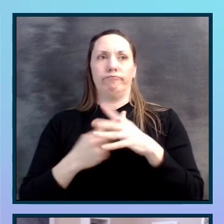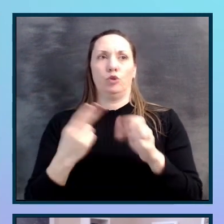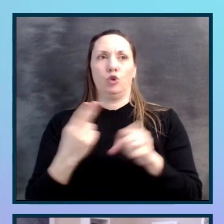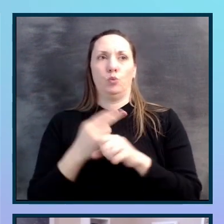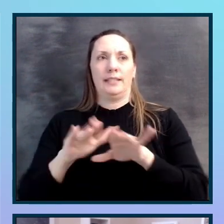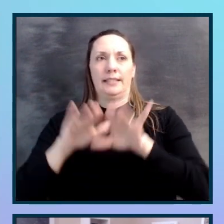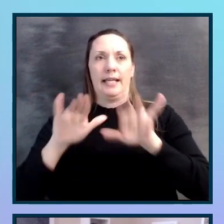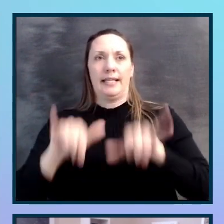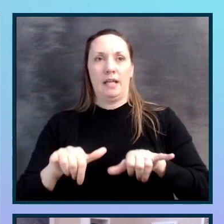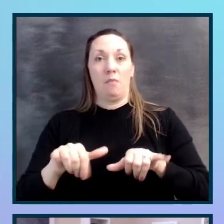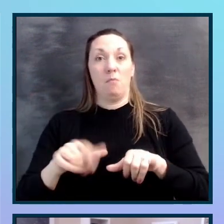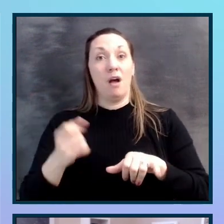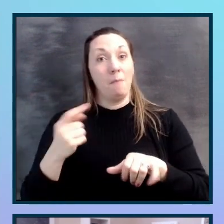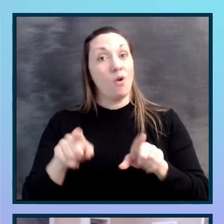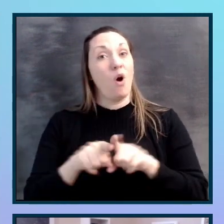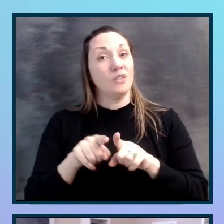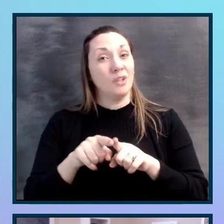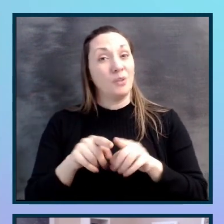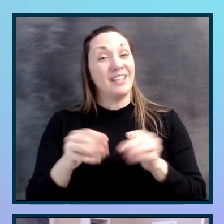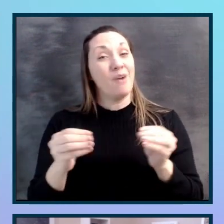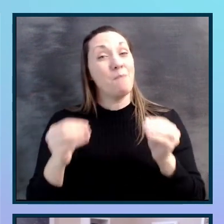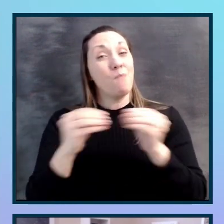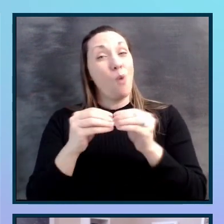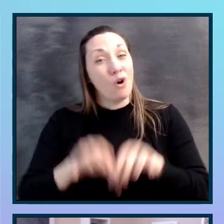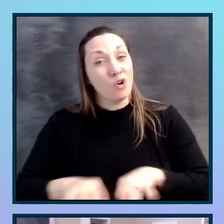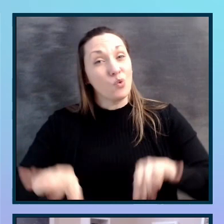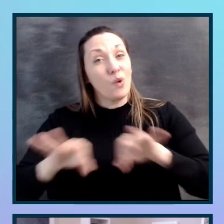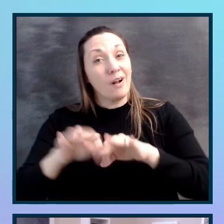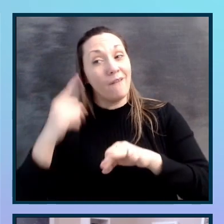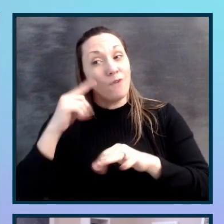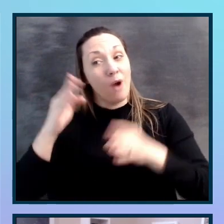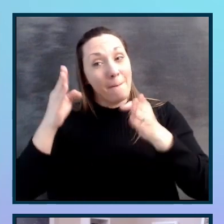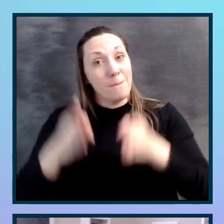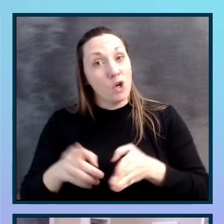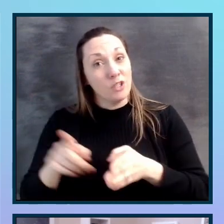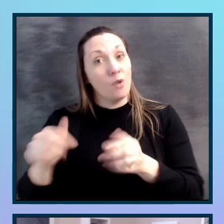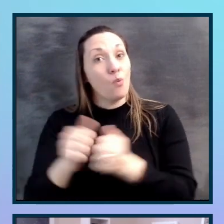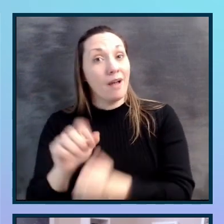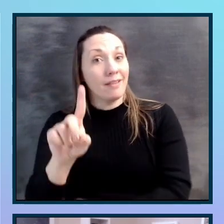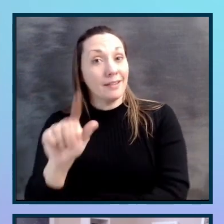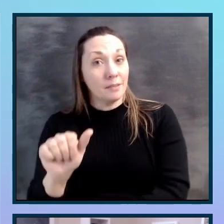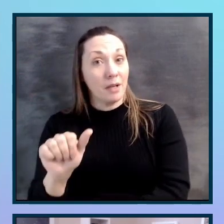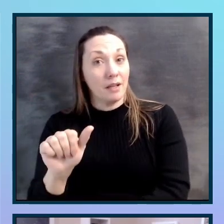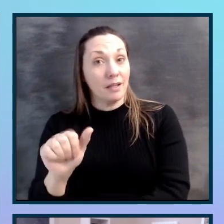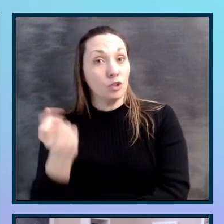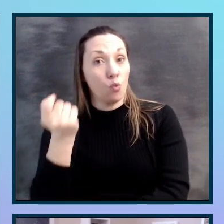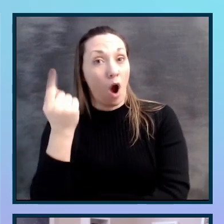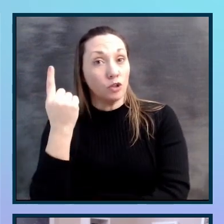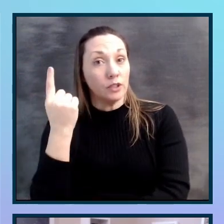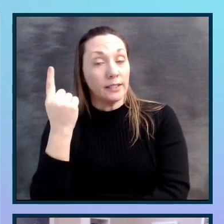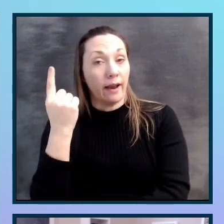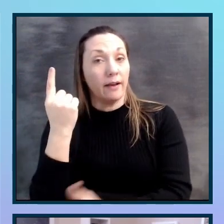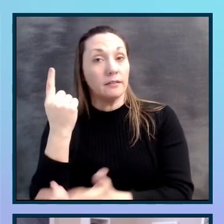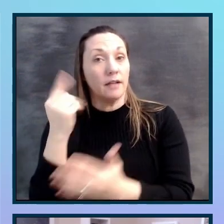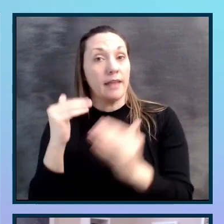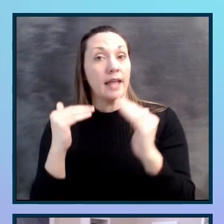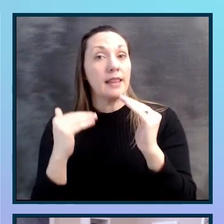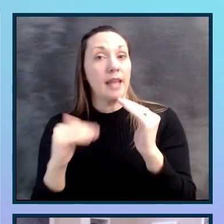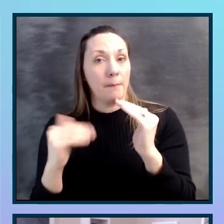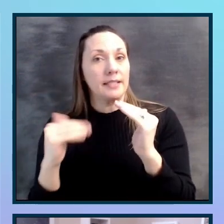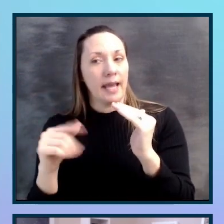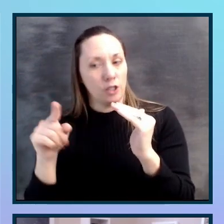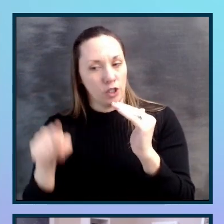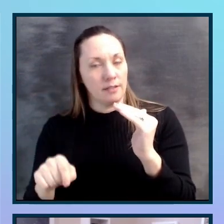much more critical is it for a person with a disability to understand the limitations